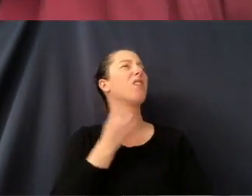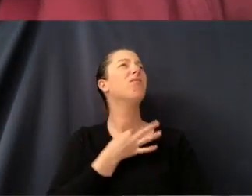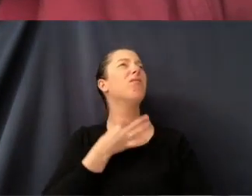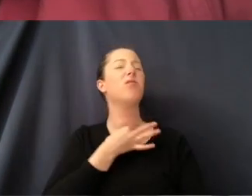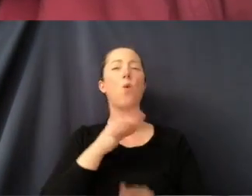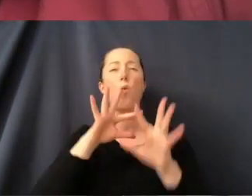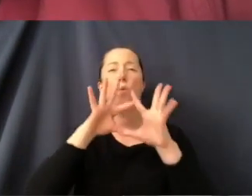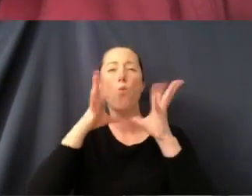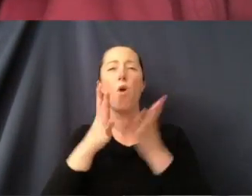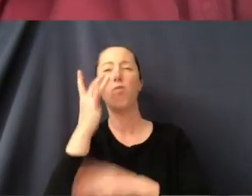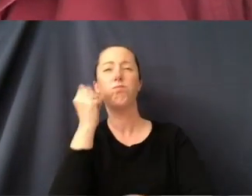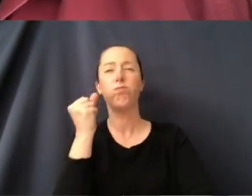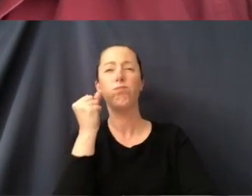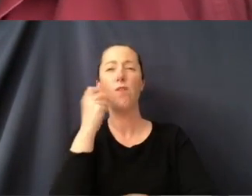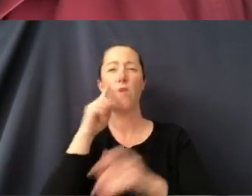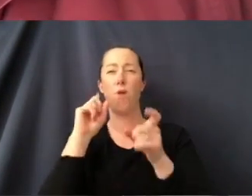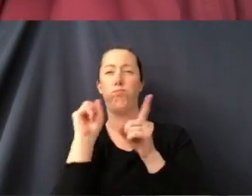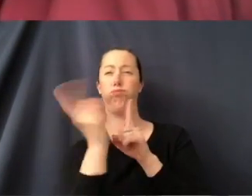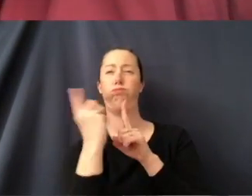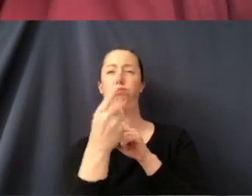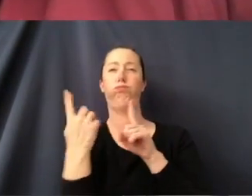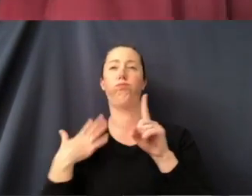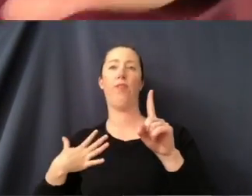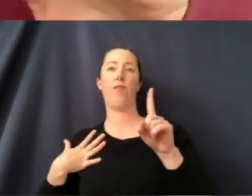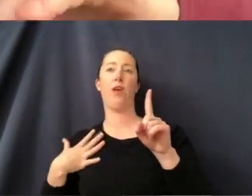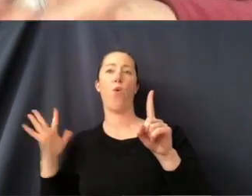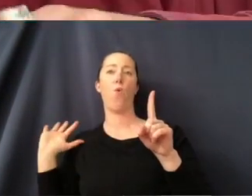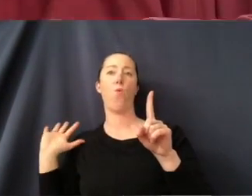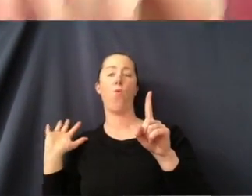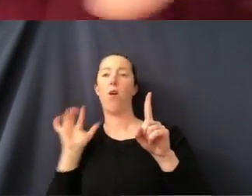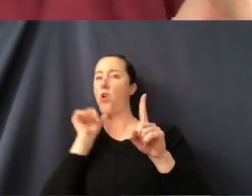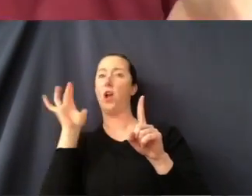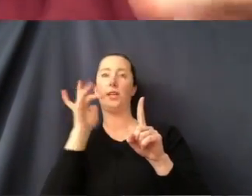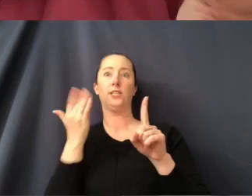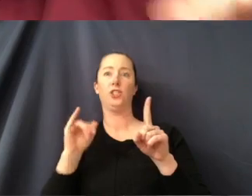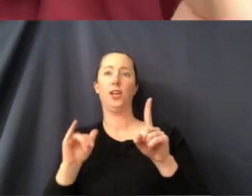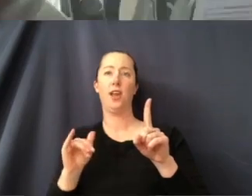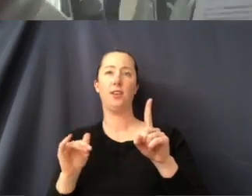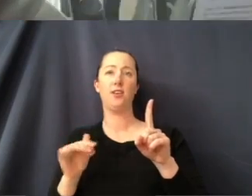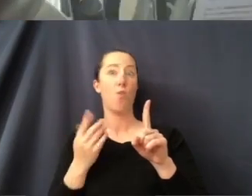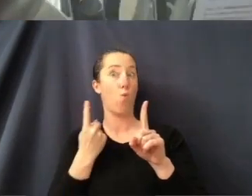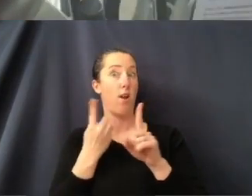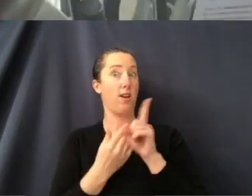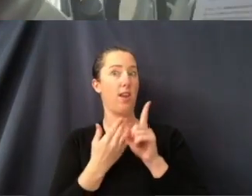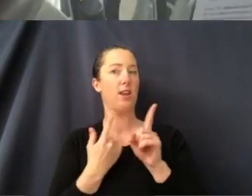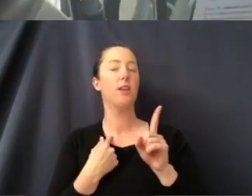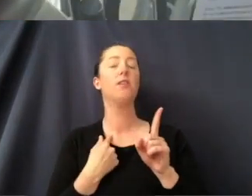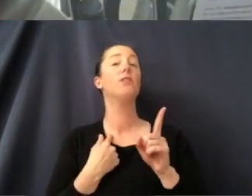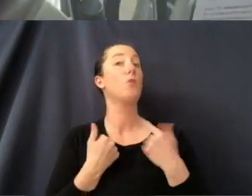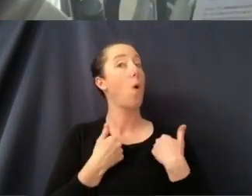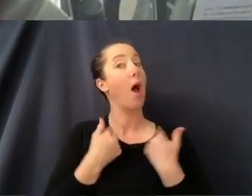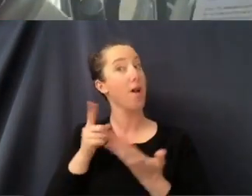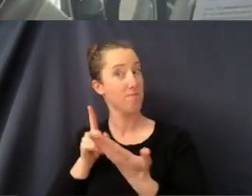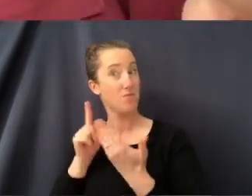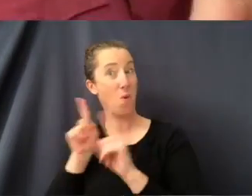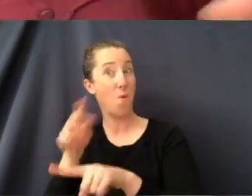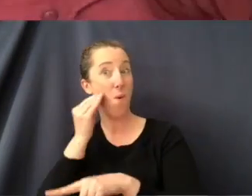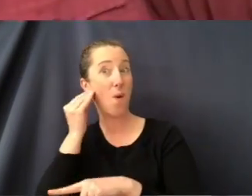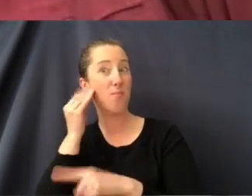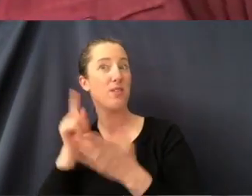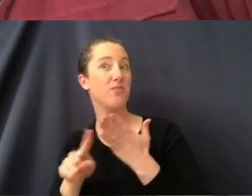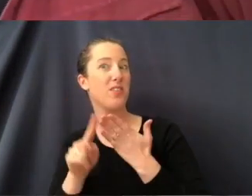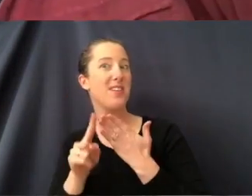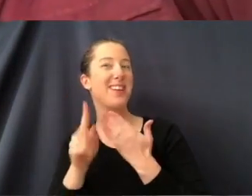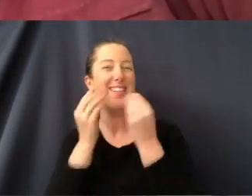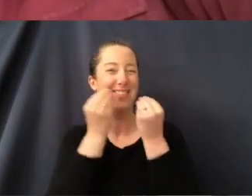that basketball trick? I don't know. I'm going to go home, do some internet research, and let you know tomorrow. Rise